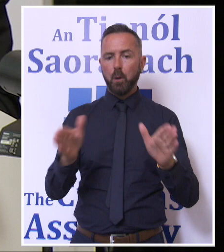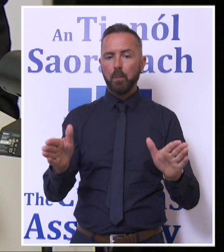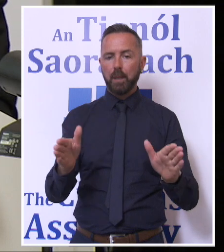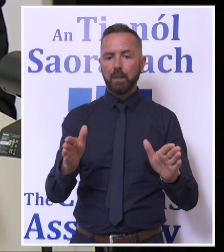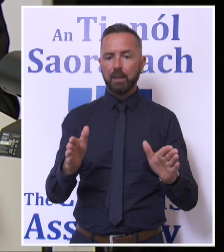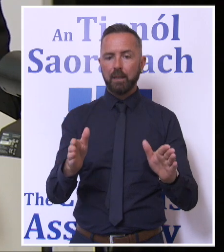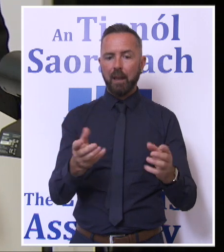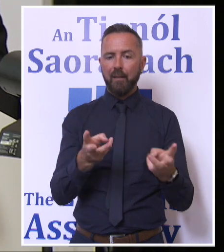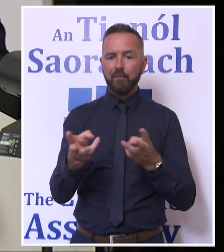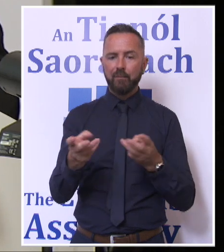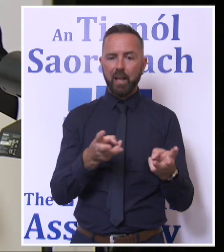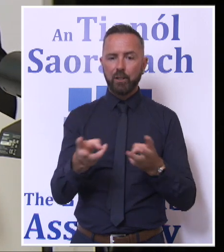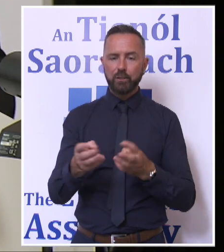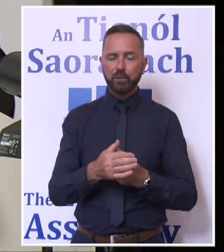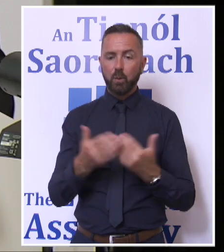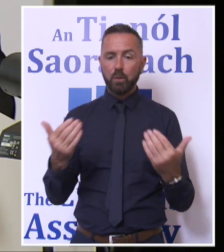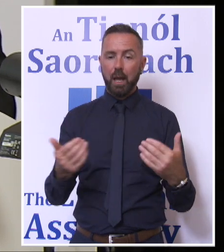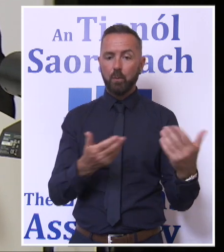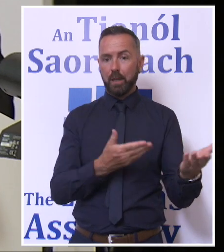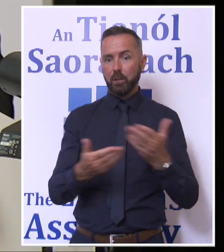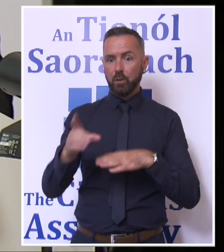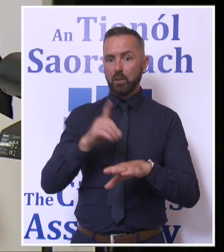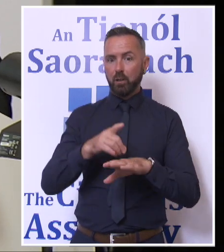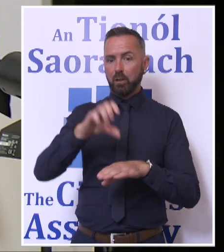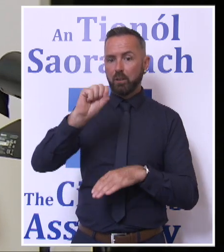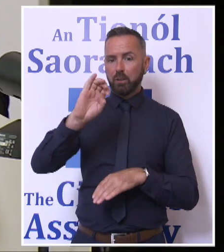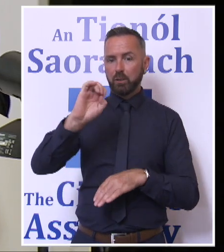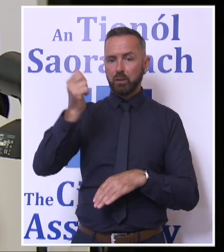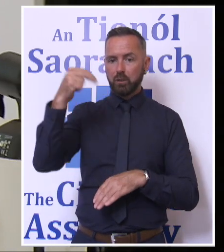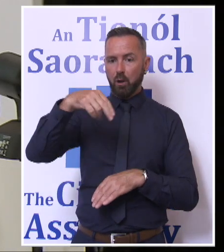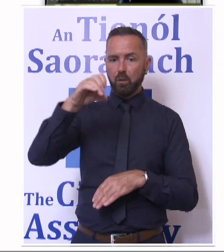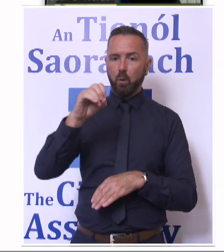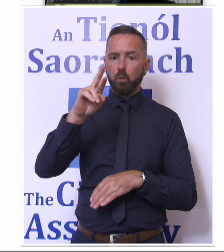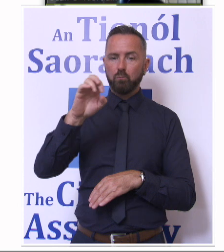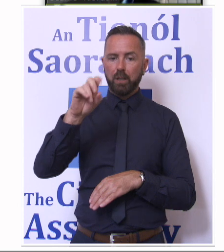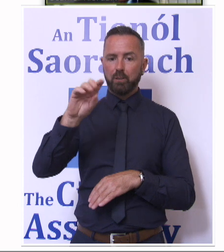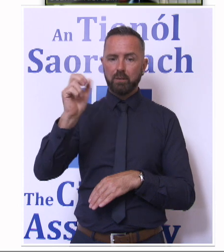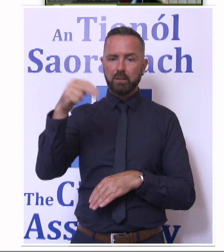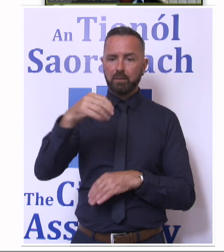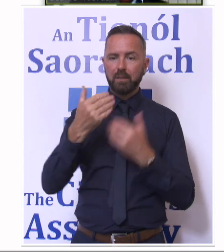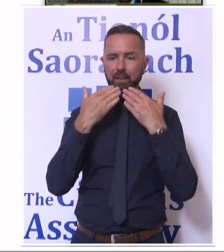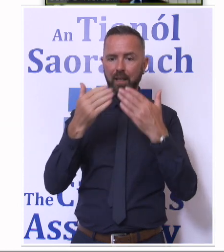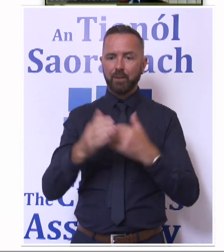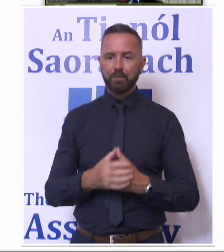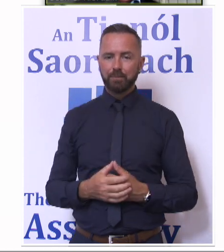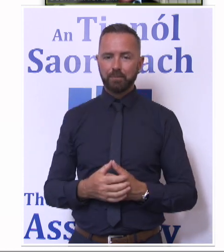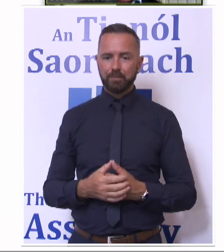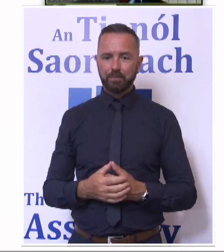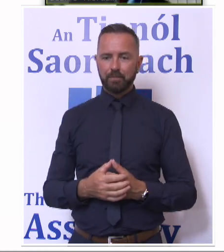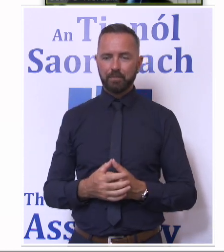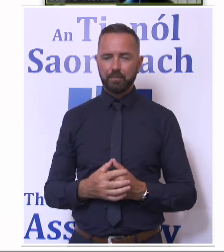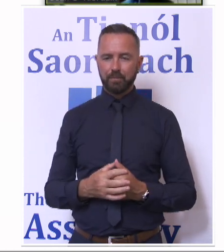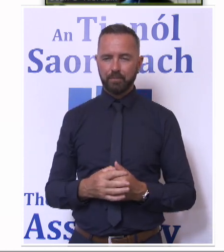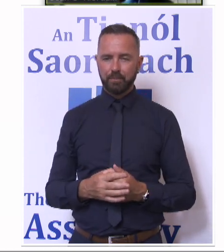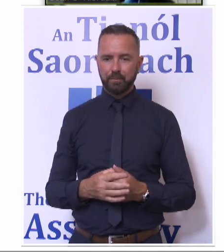So please allow me to introduce Dr. Seán Ó'Riordáin. Thank you. Thanks, Chair. Hopefully